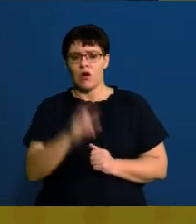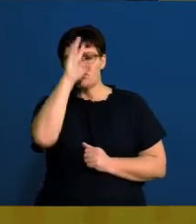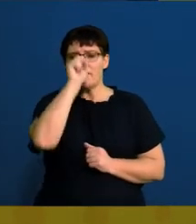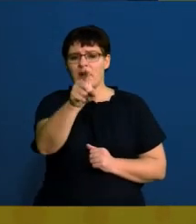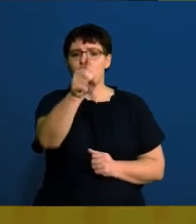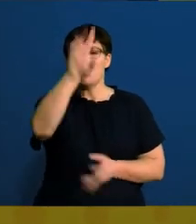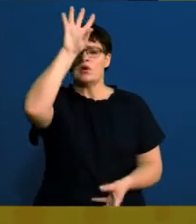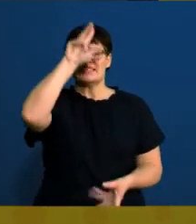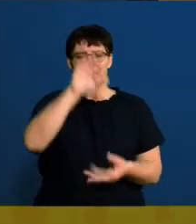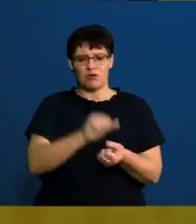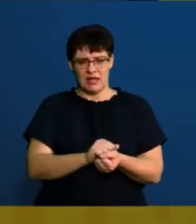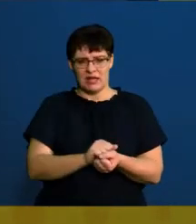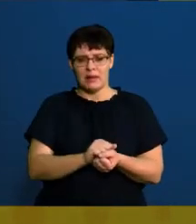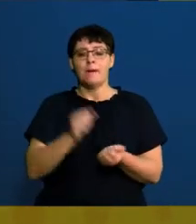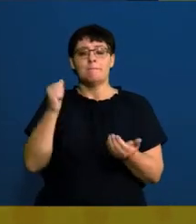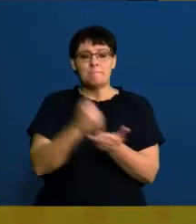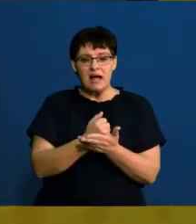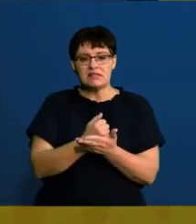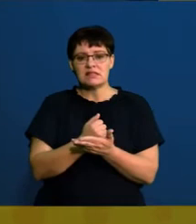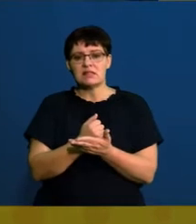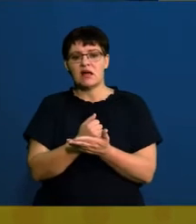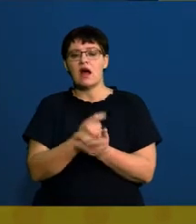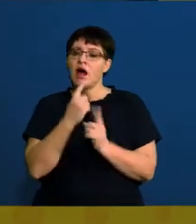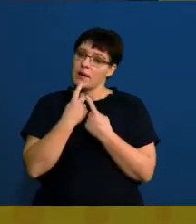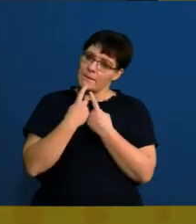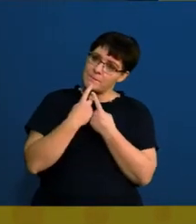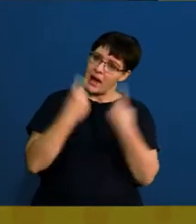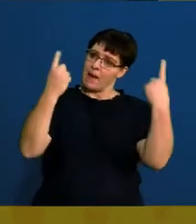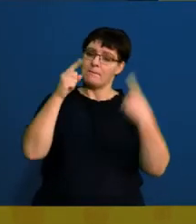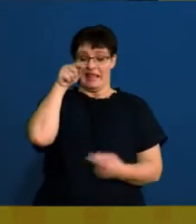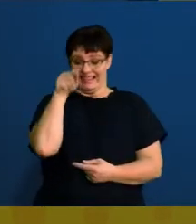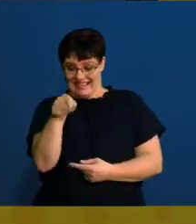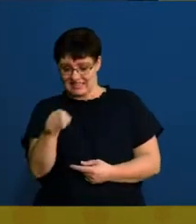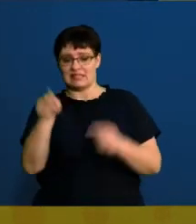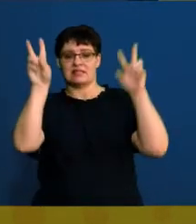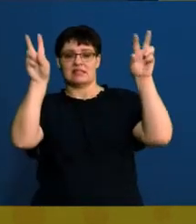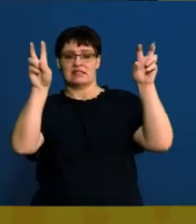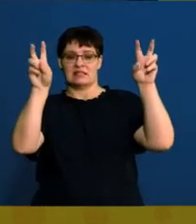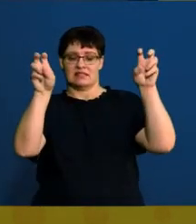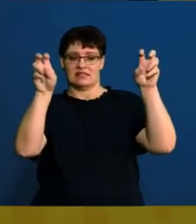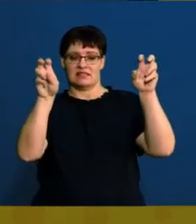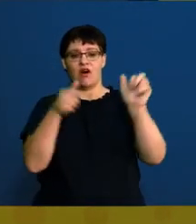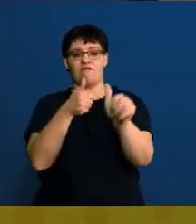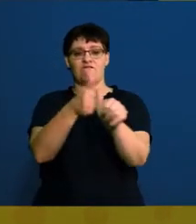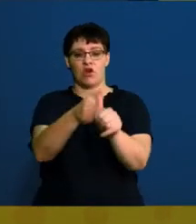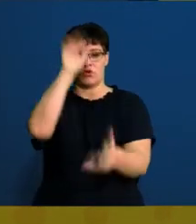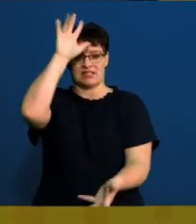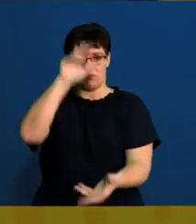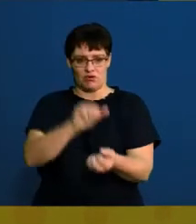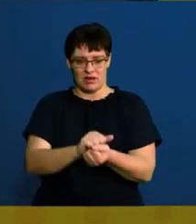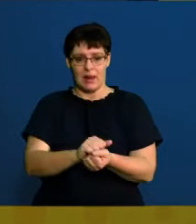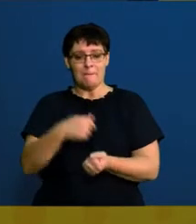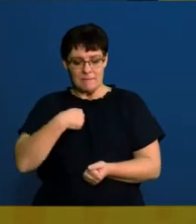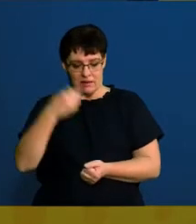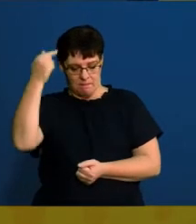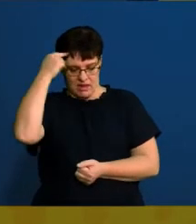doing the summary, you must keep referring back to the actual statement that you need to summarize, so it keeps you in line with what you are